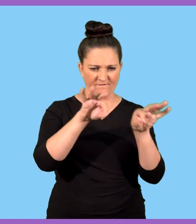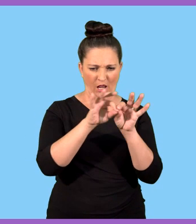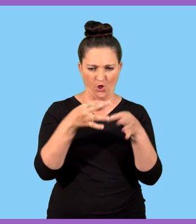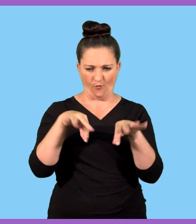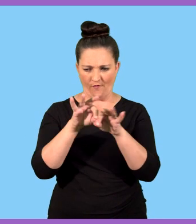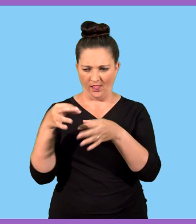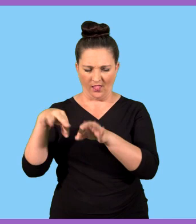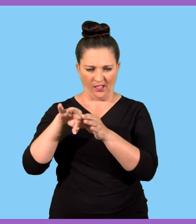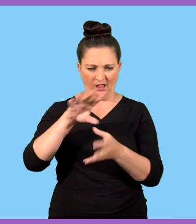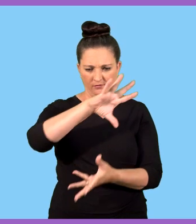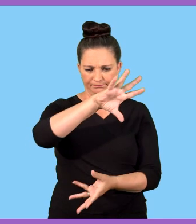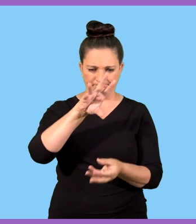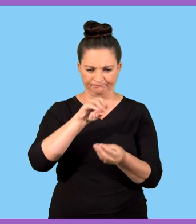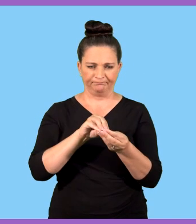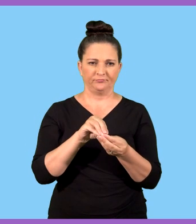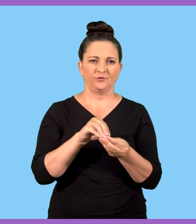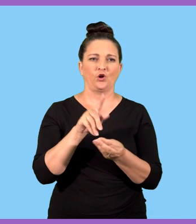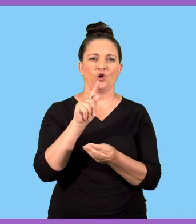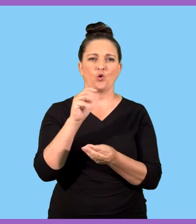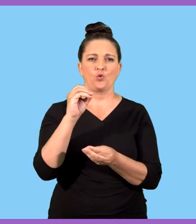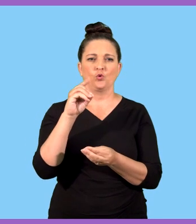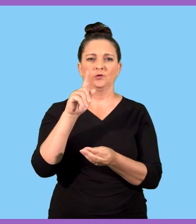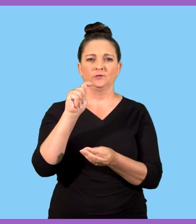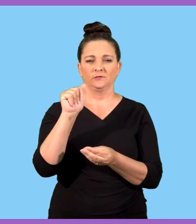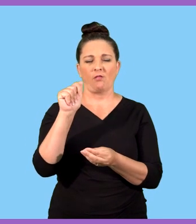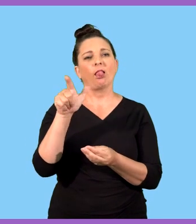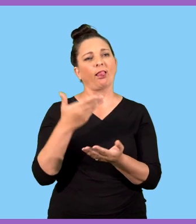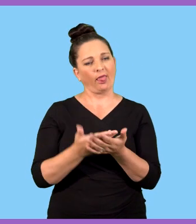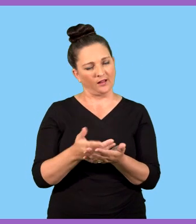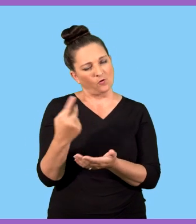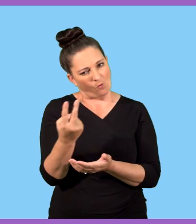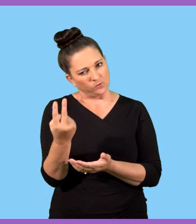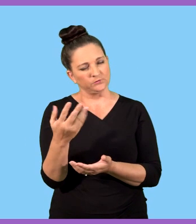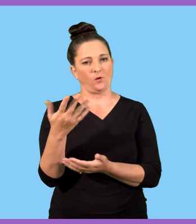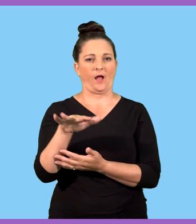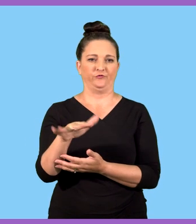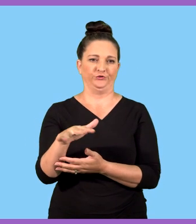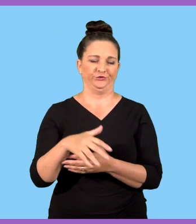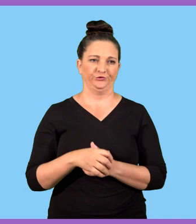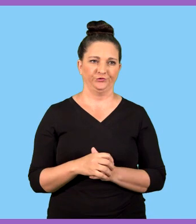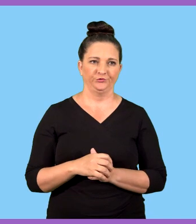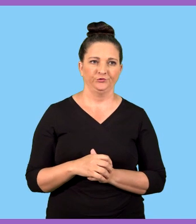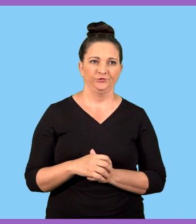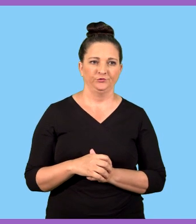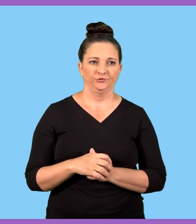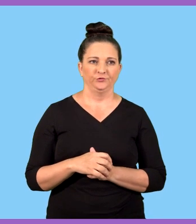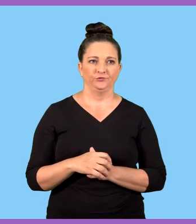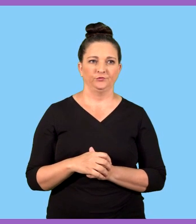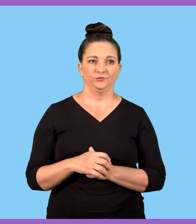values divided by the total number of values. It is also called the average. All right, next